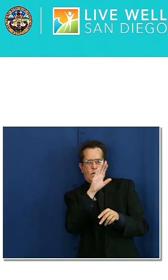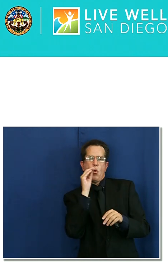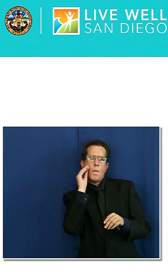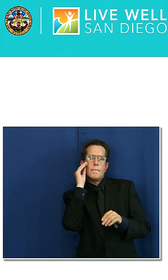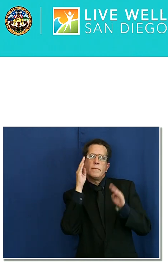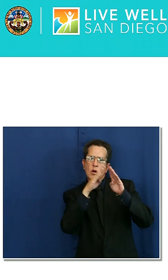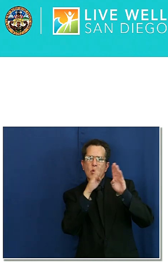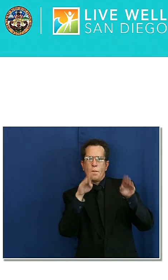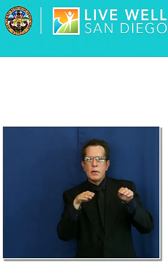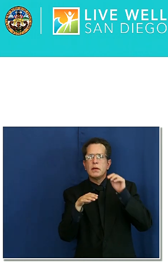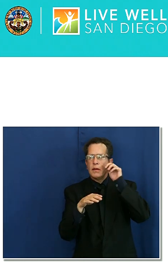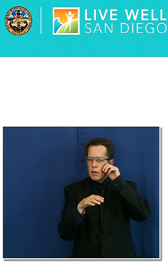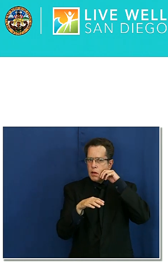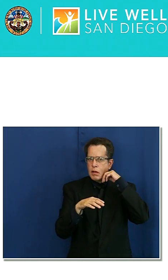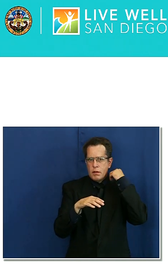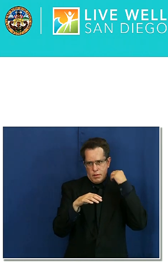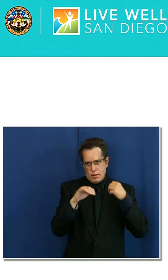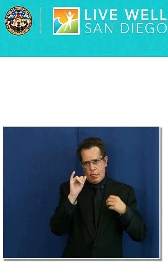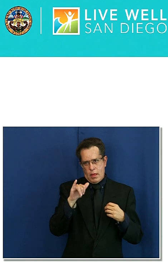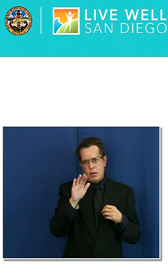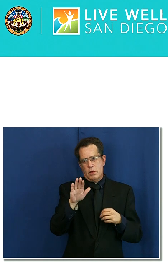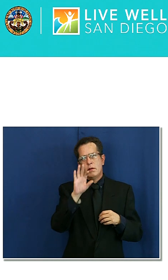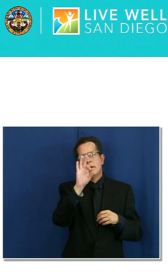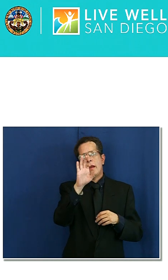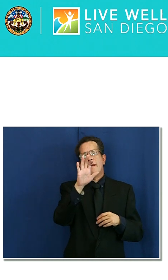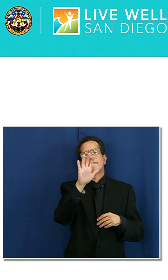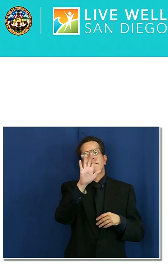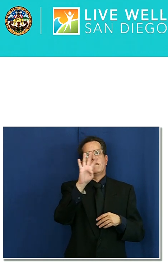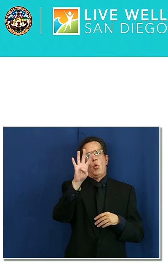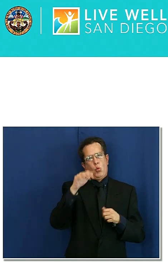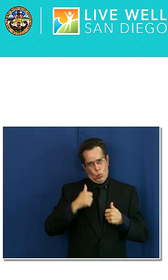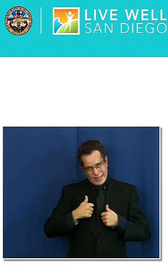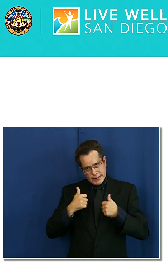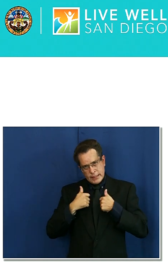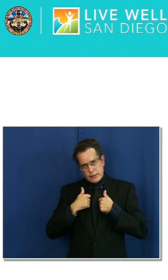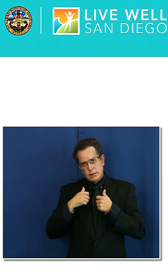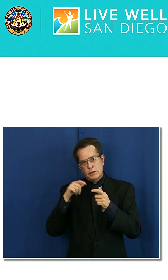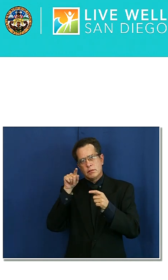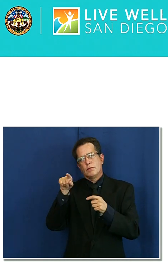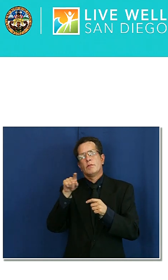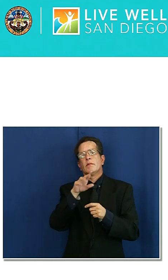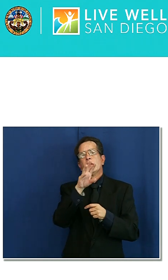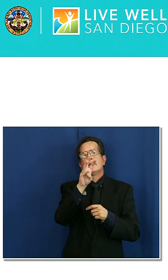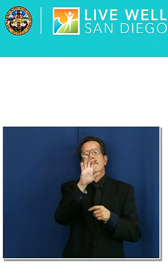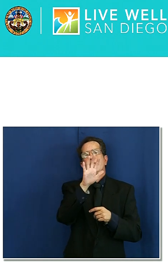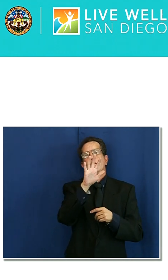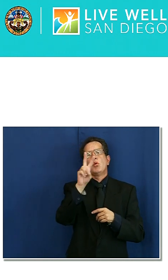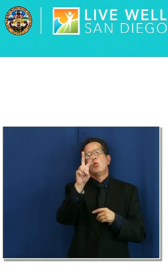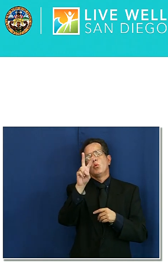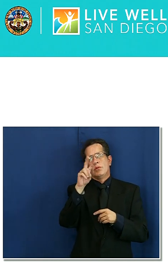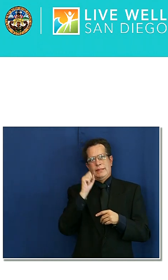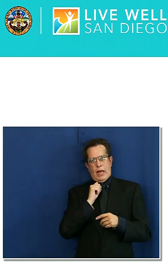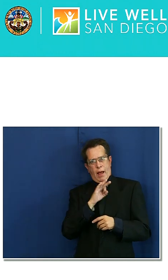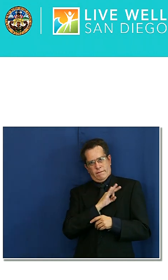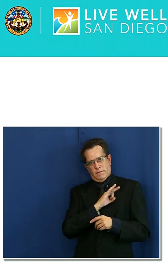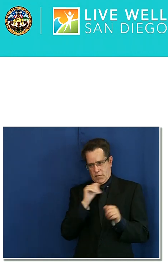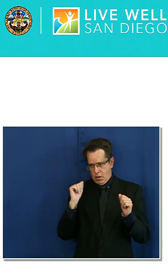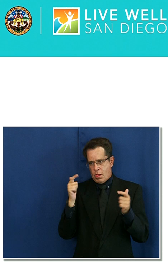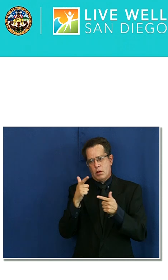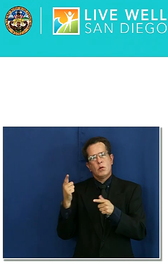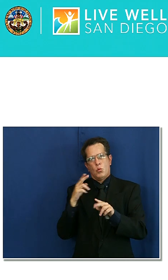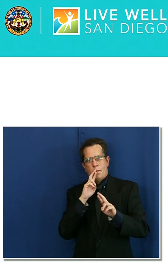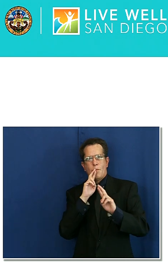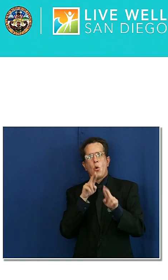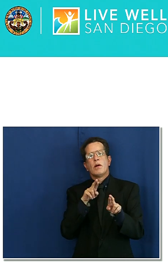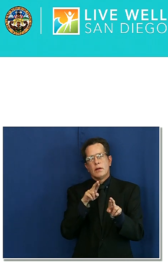settings. In this category, there have been 954 residents and 652 staff reported,